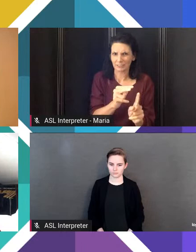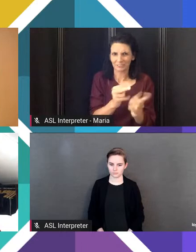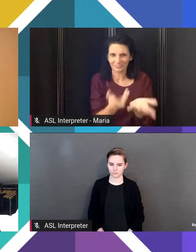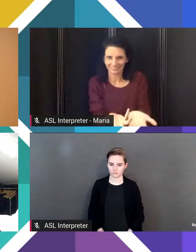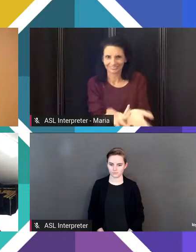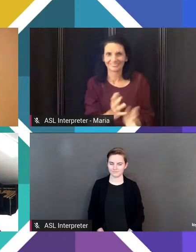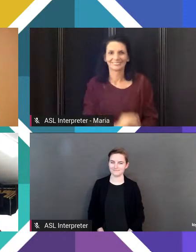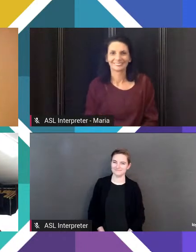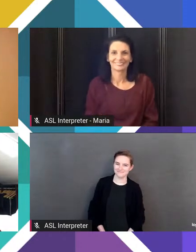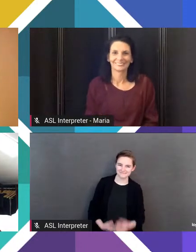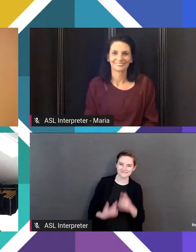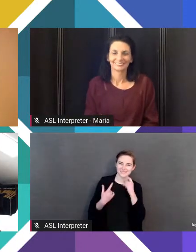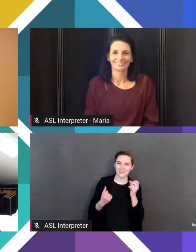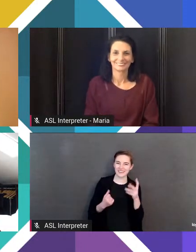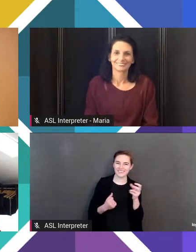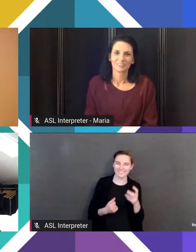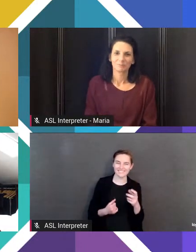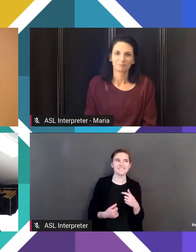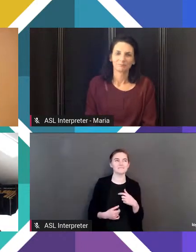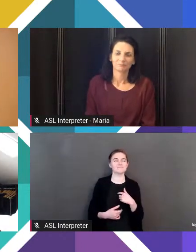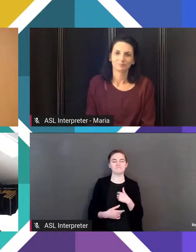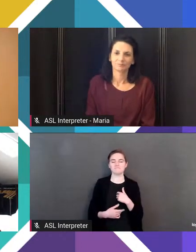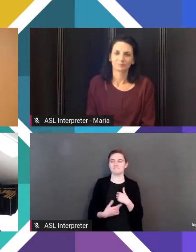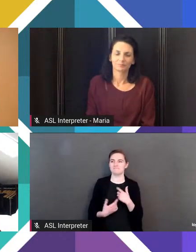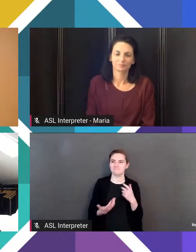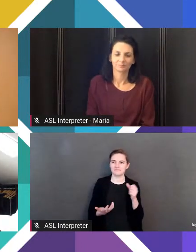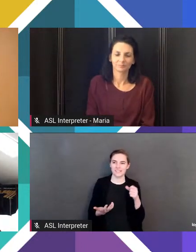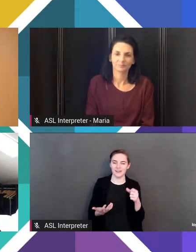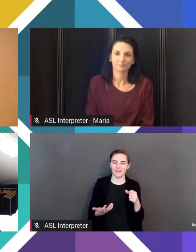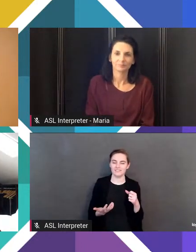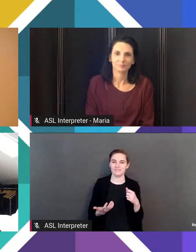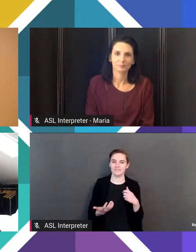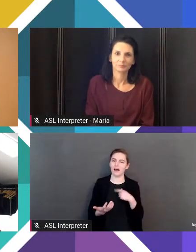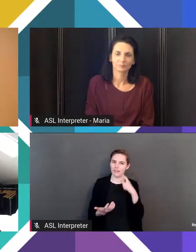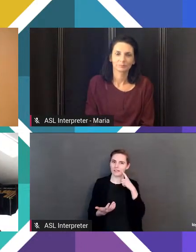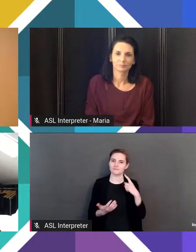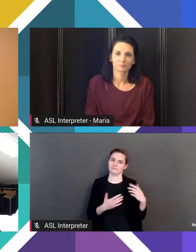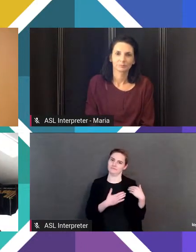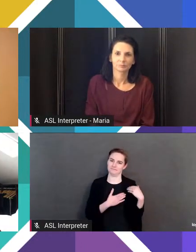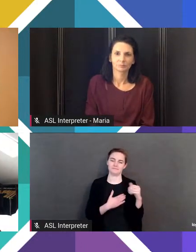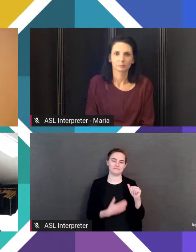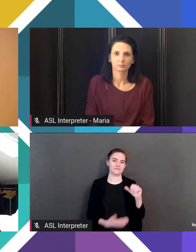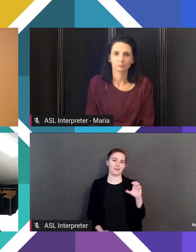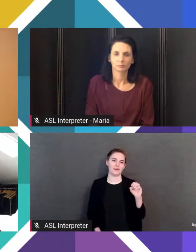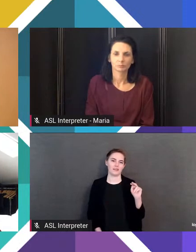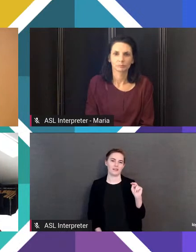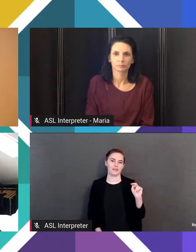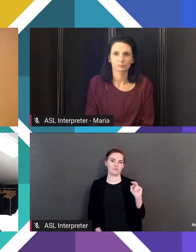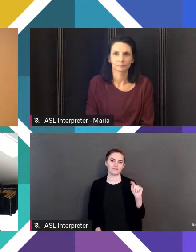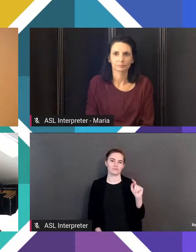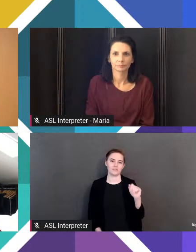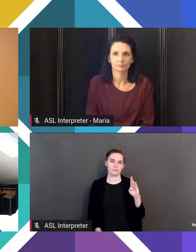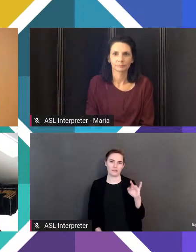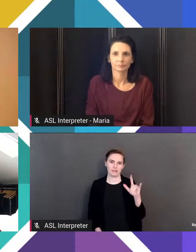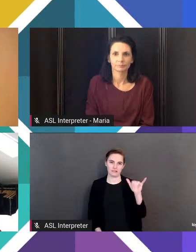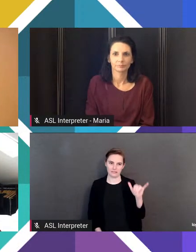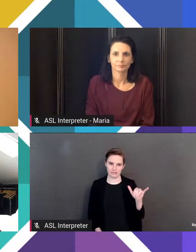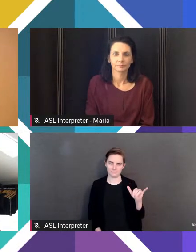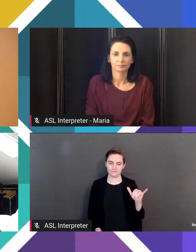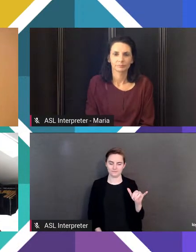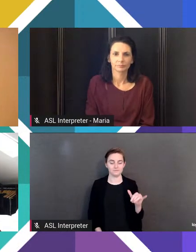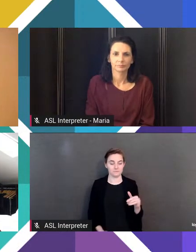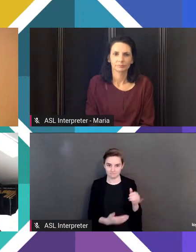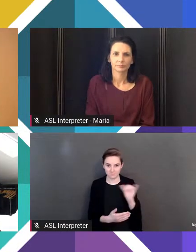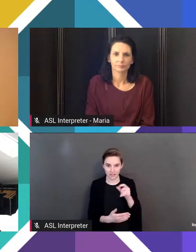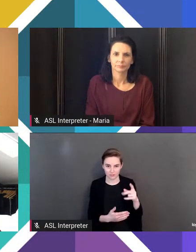Okay. Yeah. I think accountability, like you were saying, Patrick, like that is, and I do